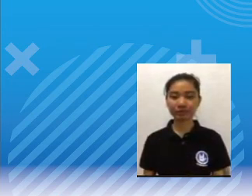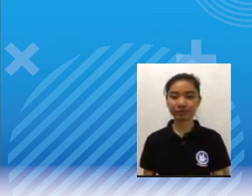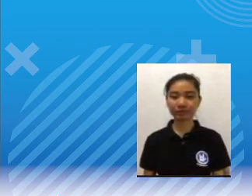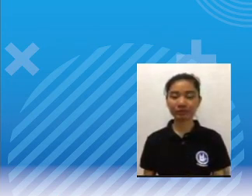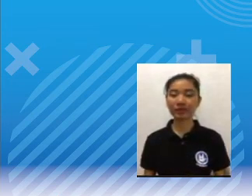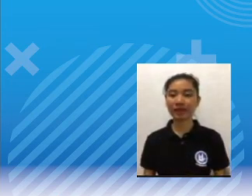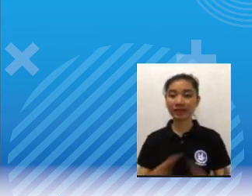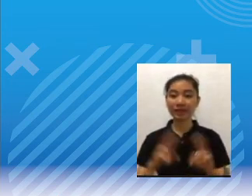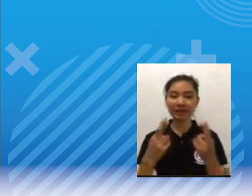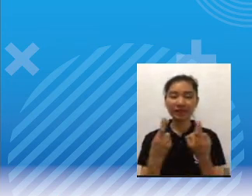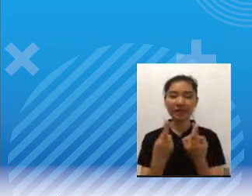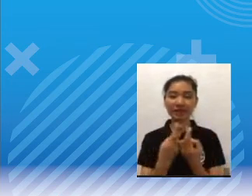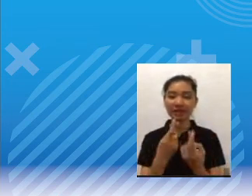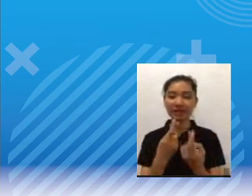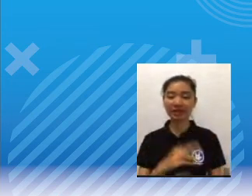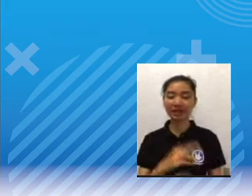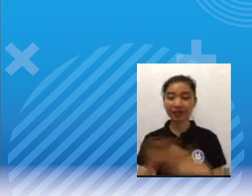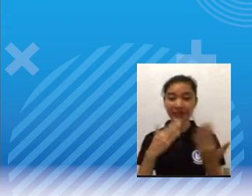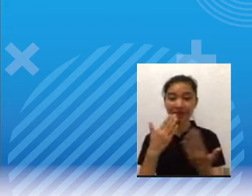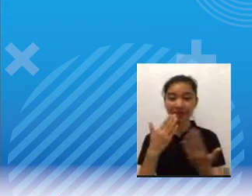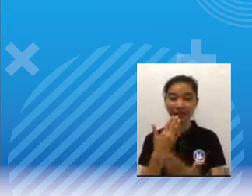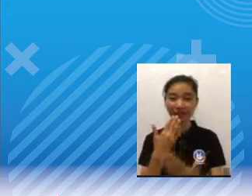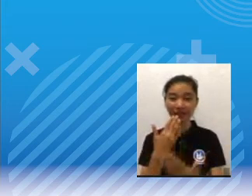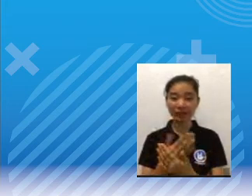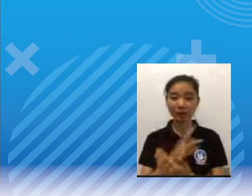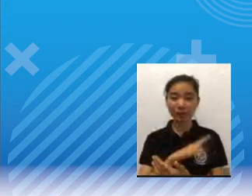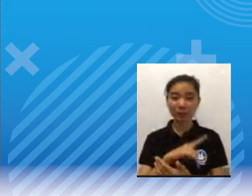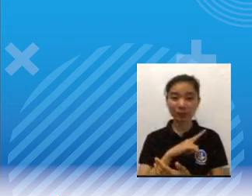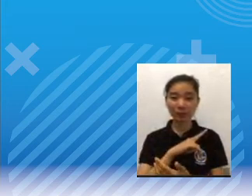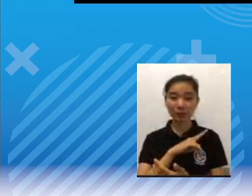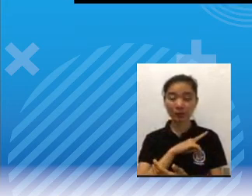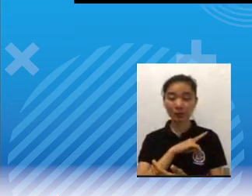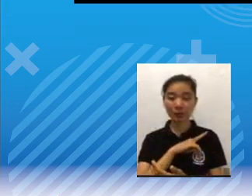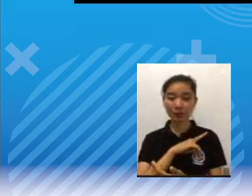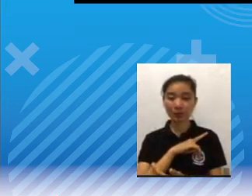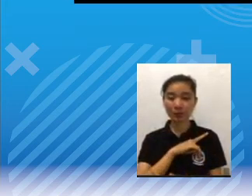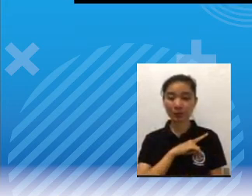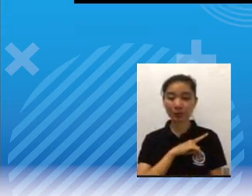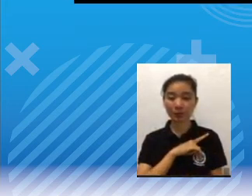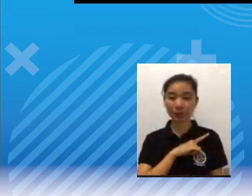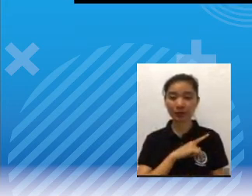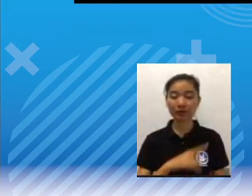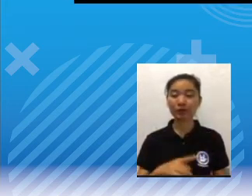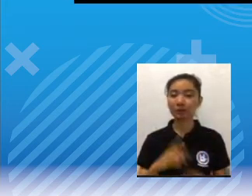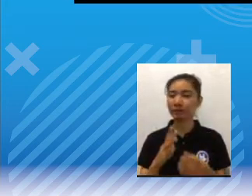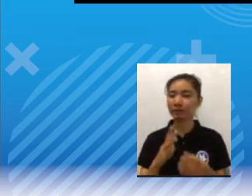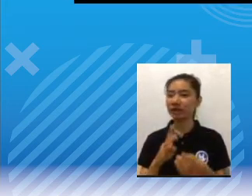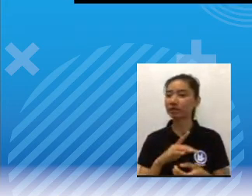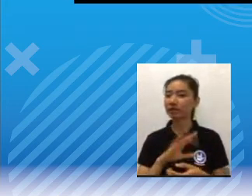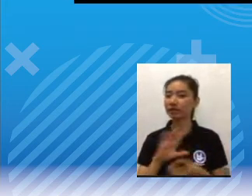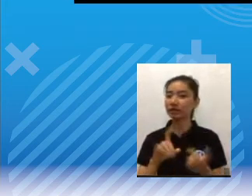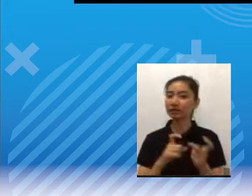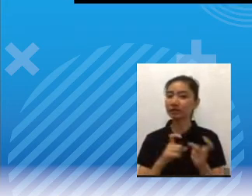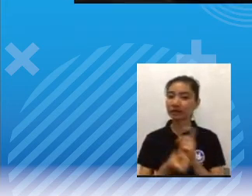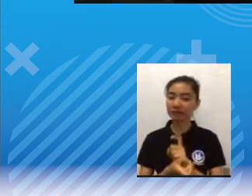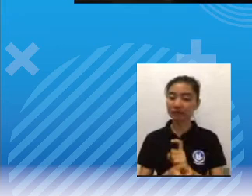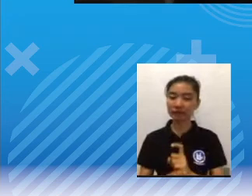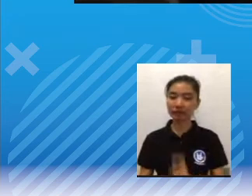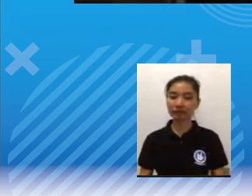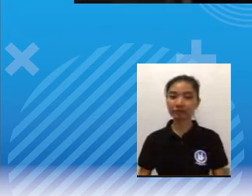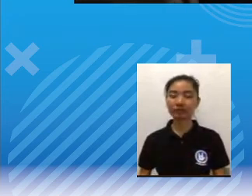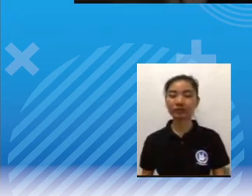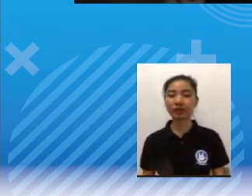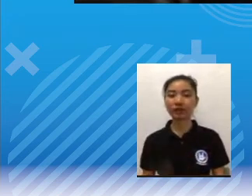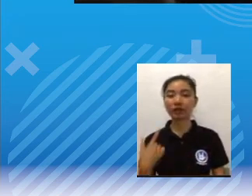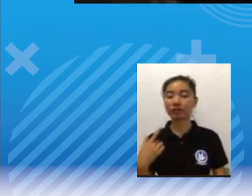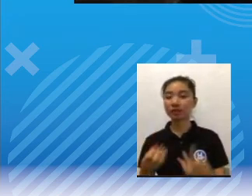mga personal measures yung para makapagpupo. Parang ako rin marami din po dyan nagagawa ko yung mga pag-set